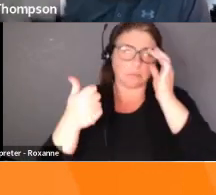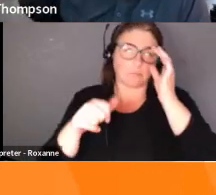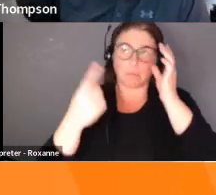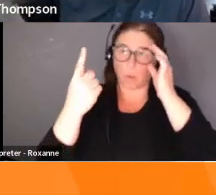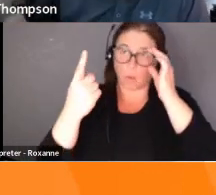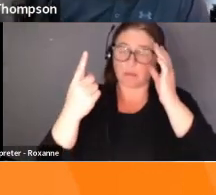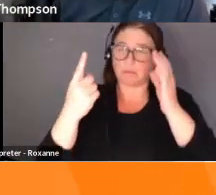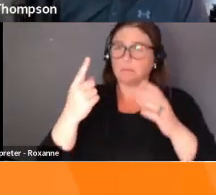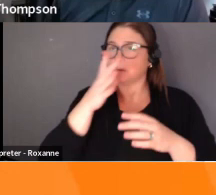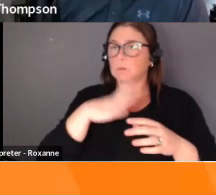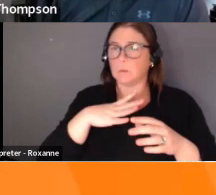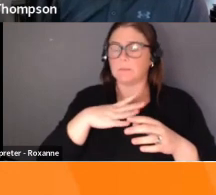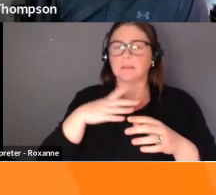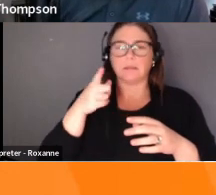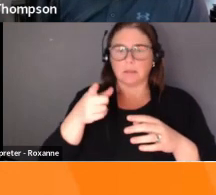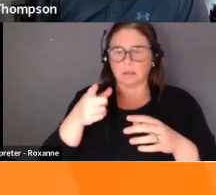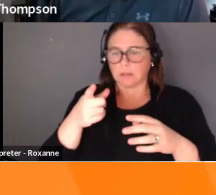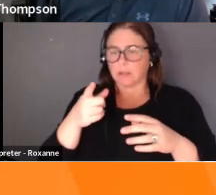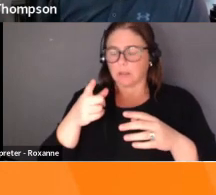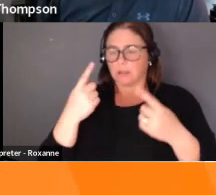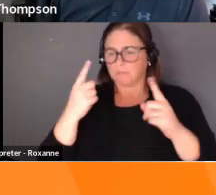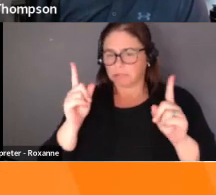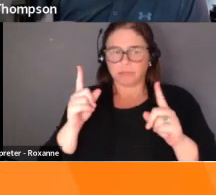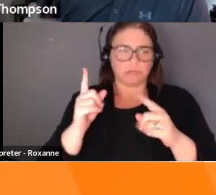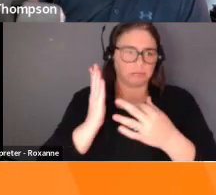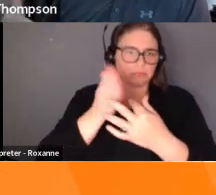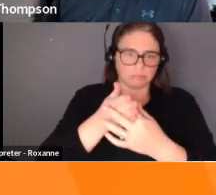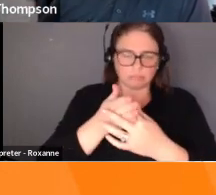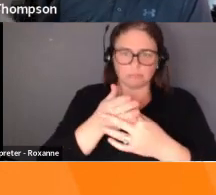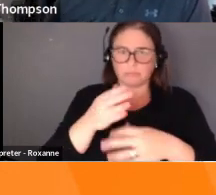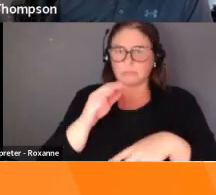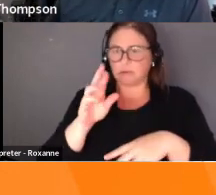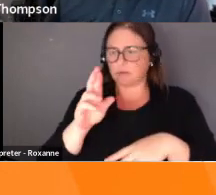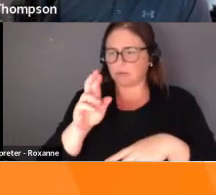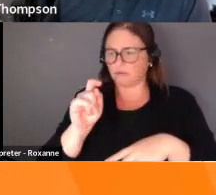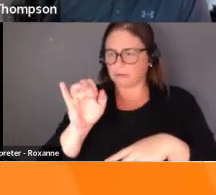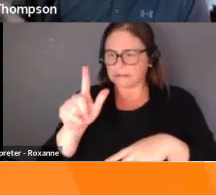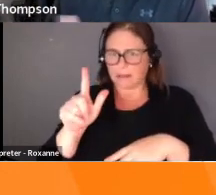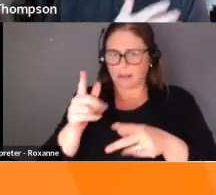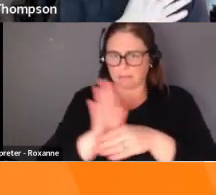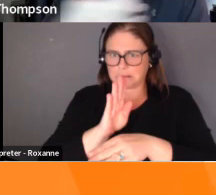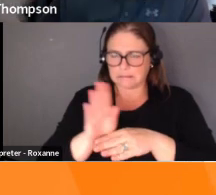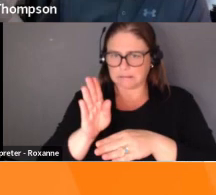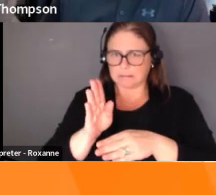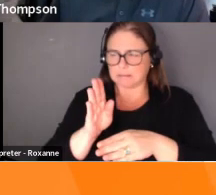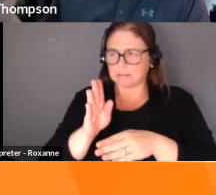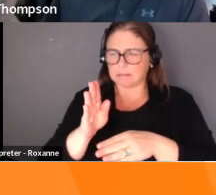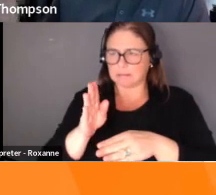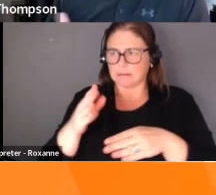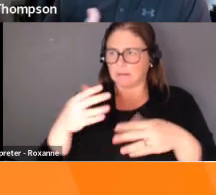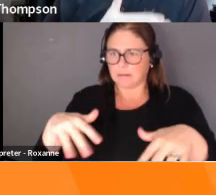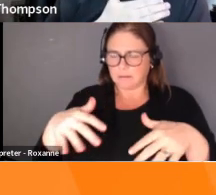she got her bars into retail, and she's like, holy crap, I didn't know that's when the work started, right? So she worked so hard to get it